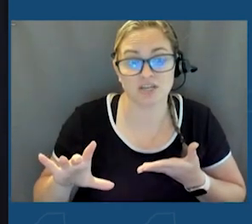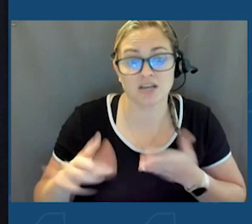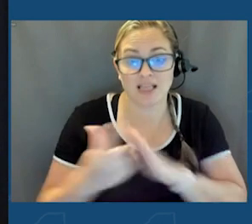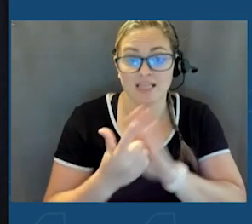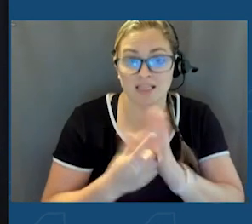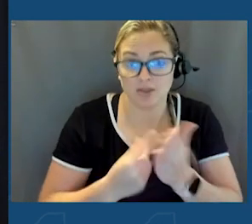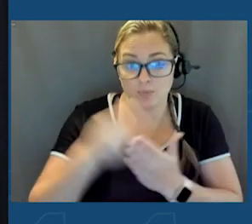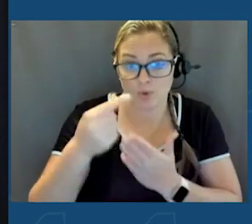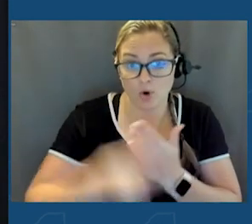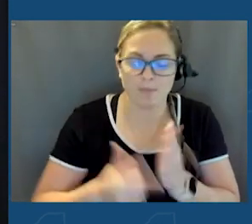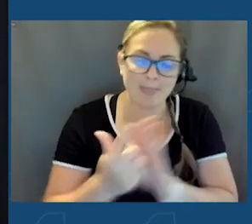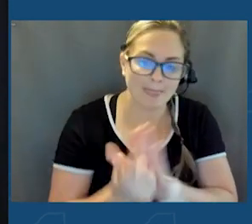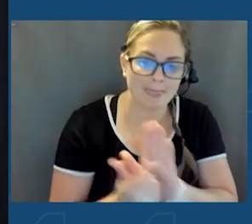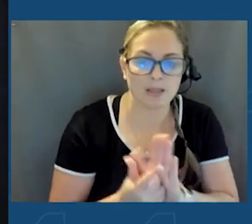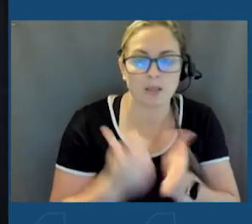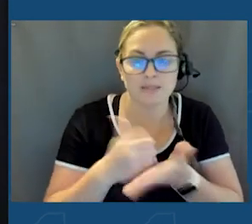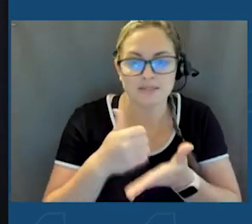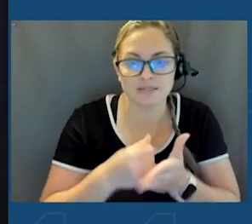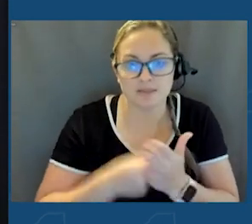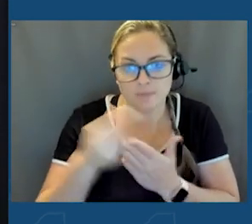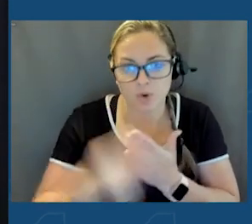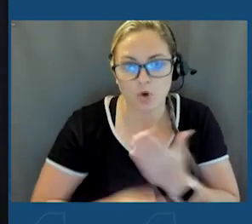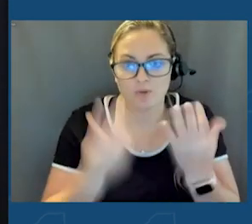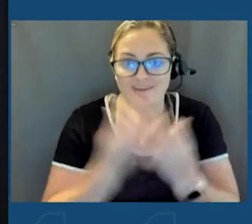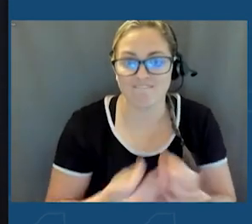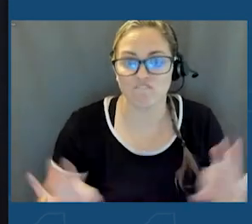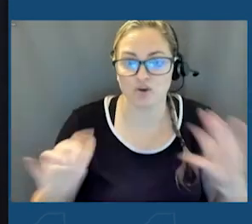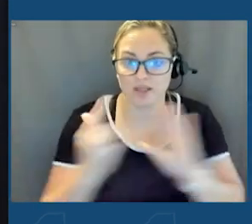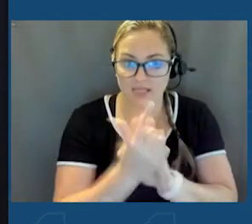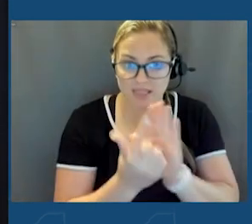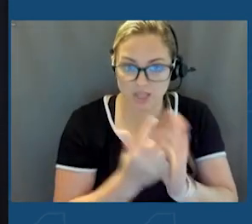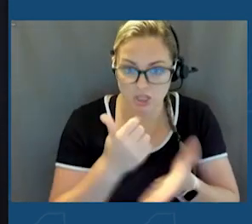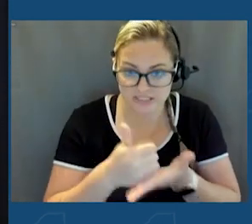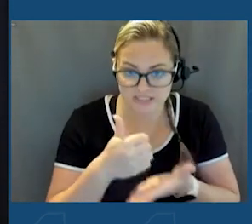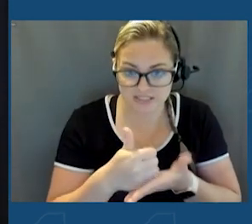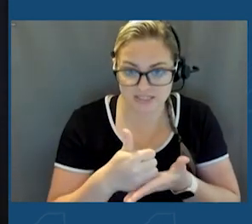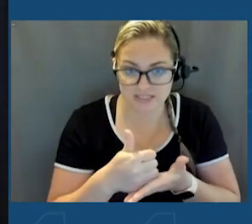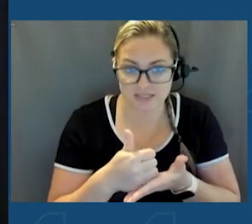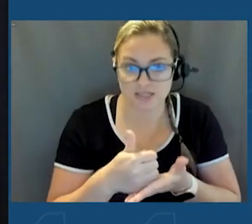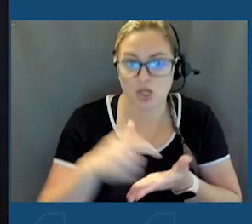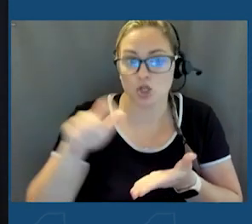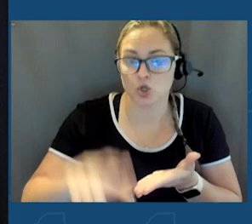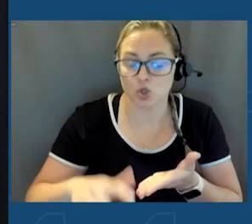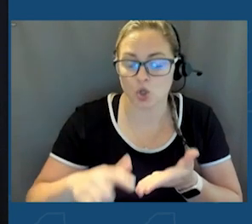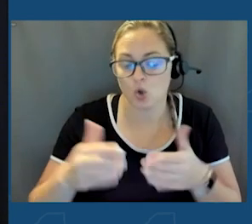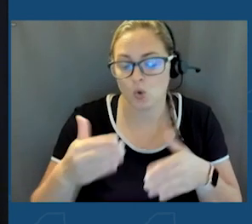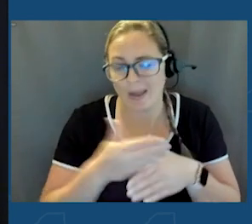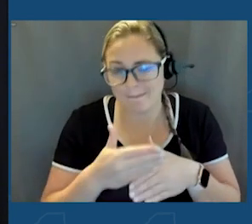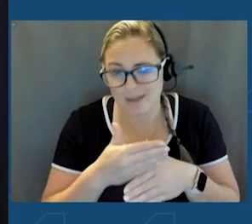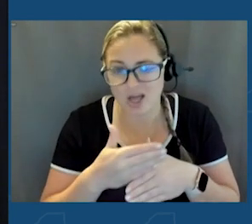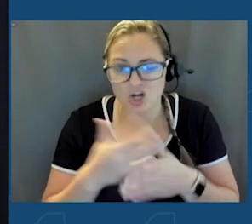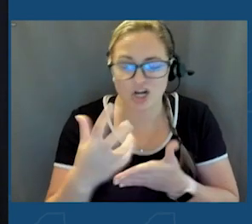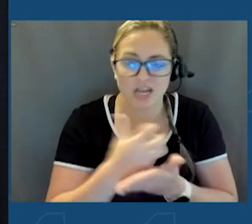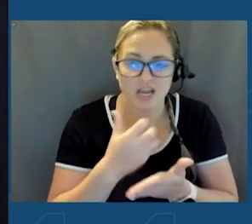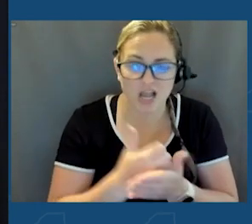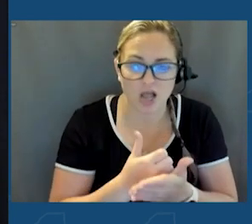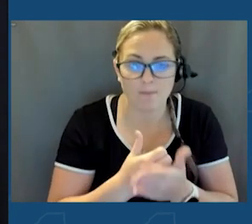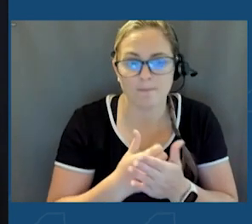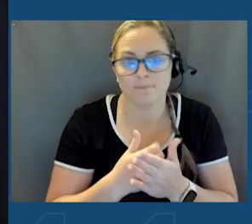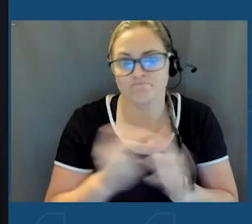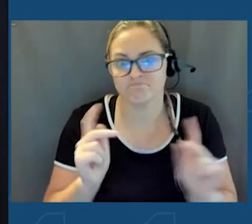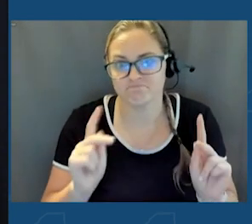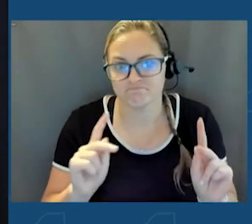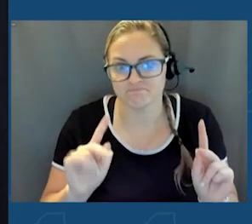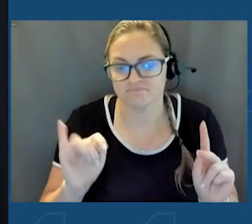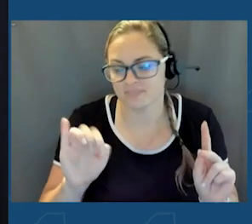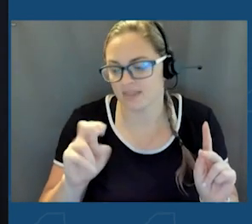legal assistance program that provides free legal assistance to low and moderate income tenants who need help to help